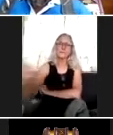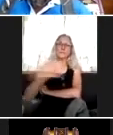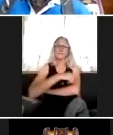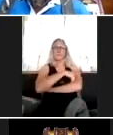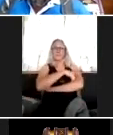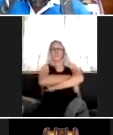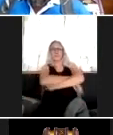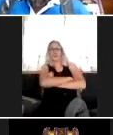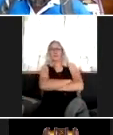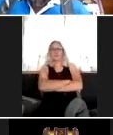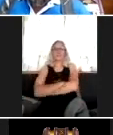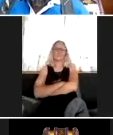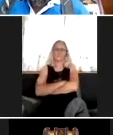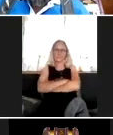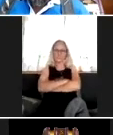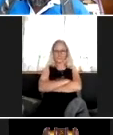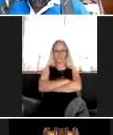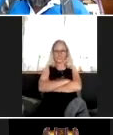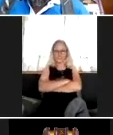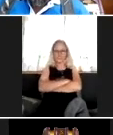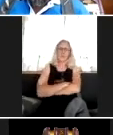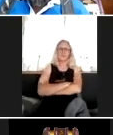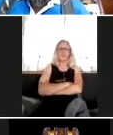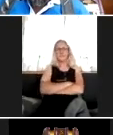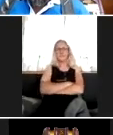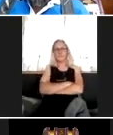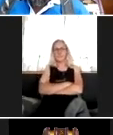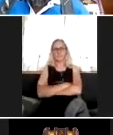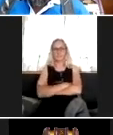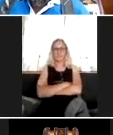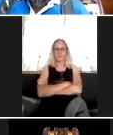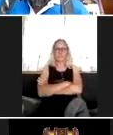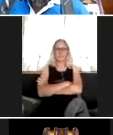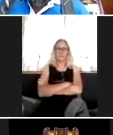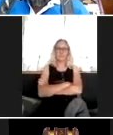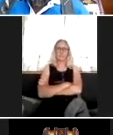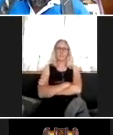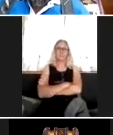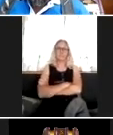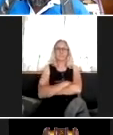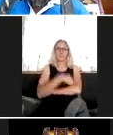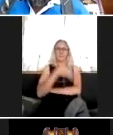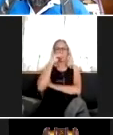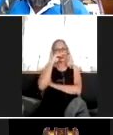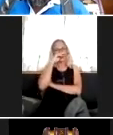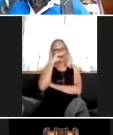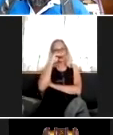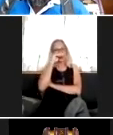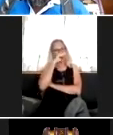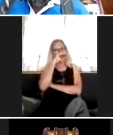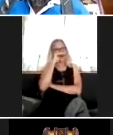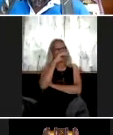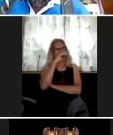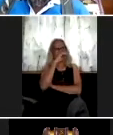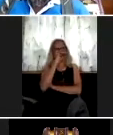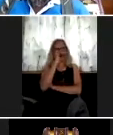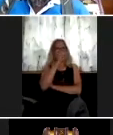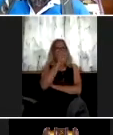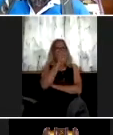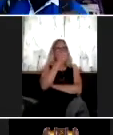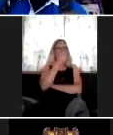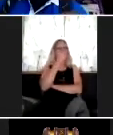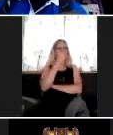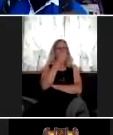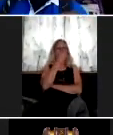same purpose. That is the another truth I wanted to capture. Because when I was growing up in church, Bible schools, here,